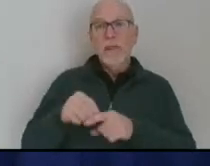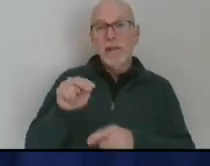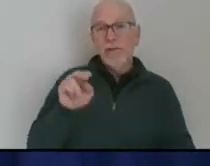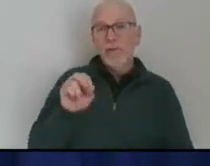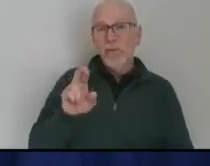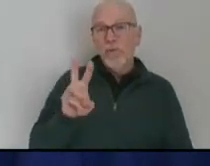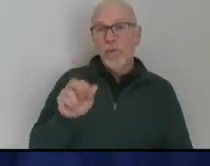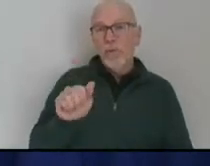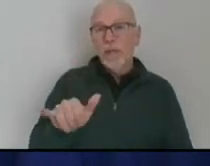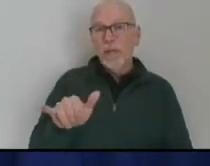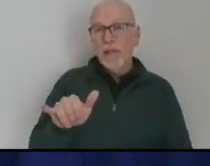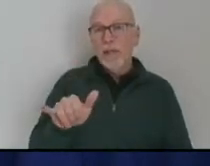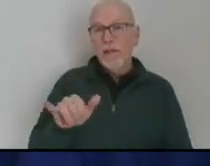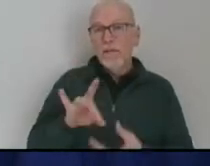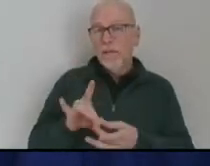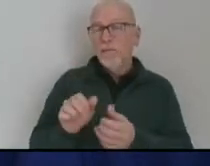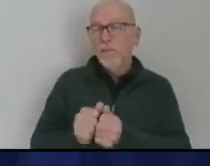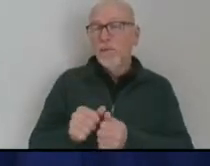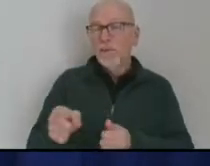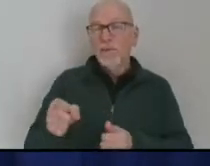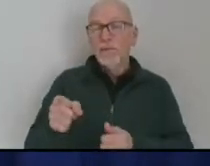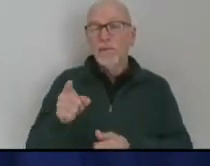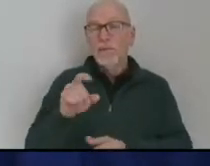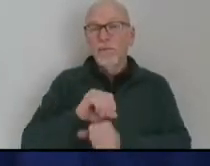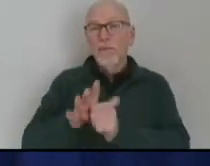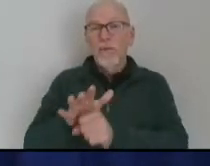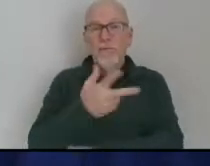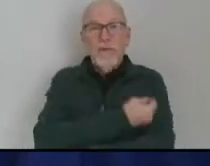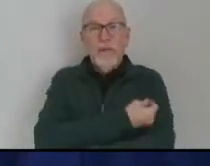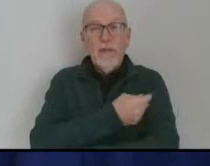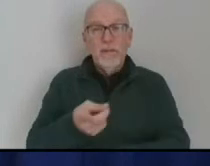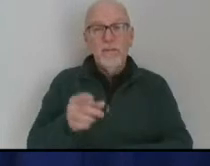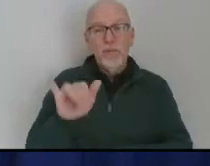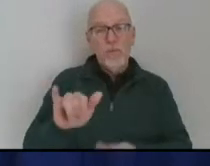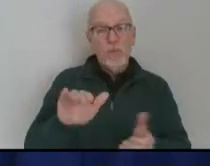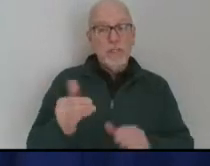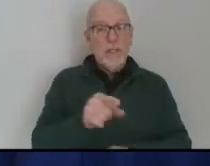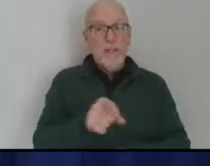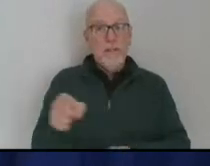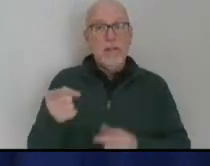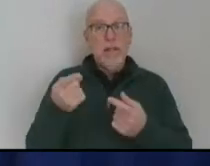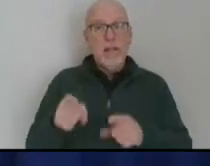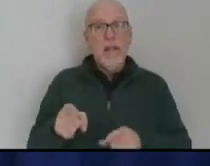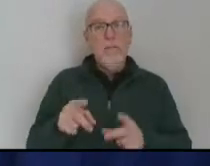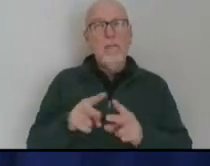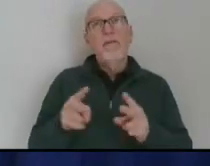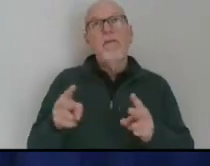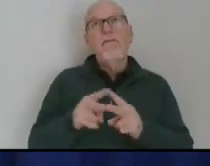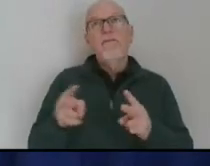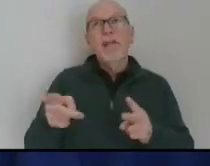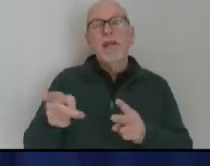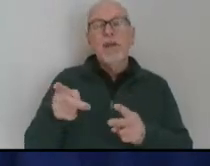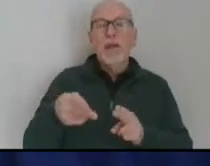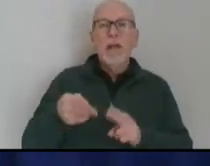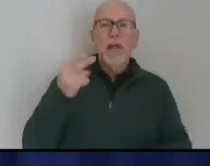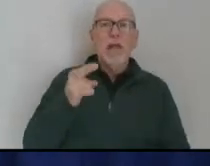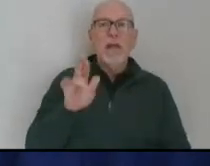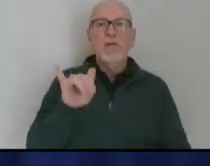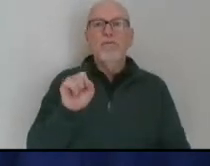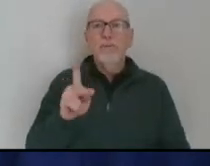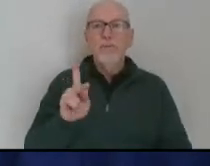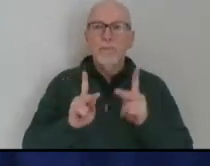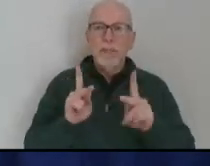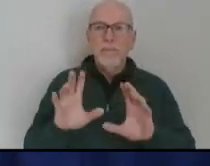with the COVID-19 vaccination. These deaths occurred in their very, very frail populations. We are